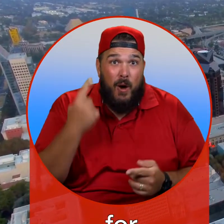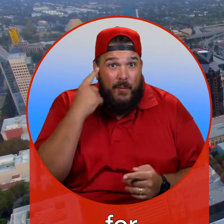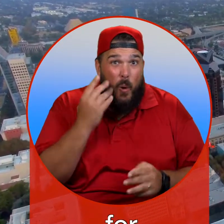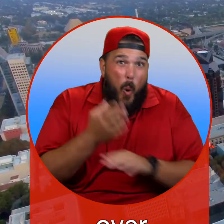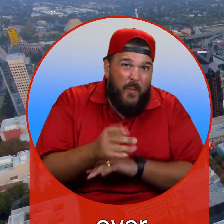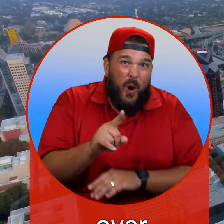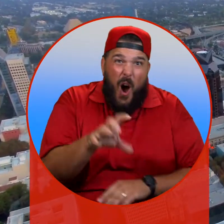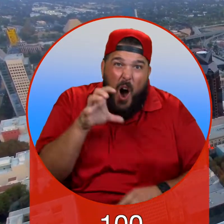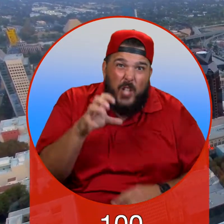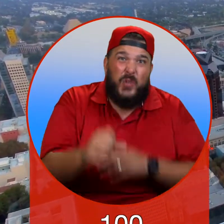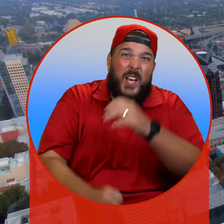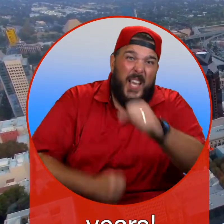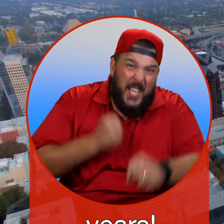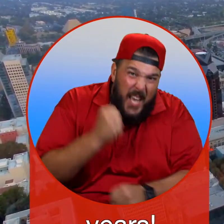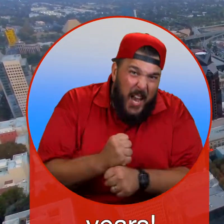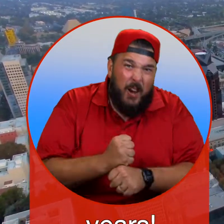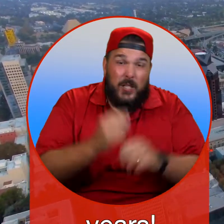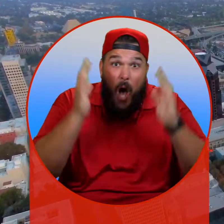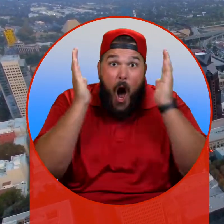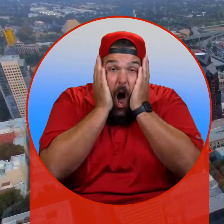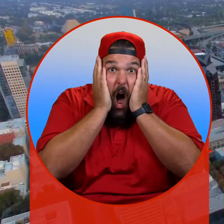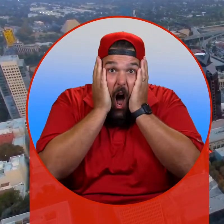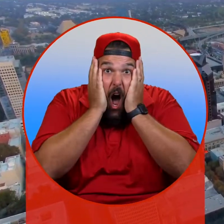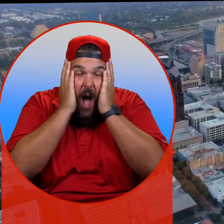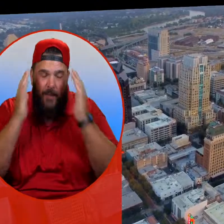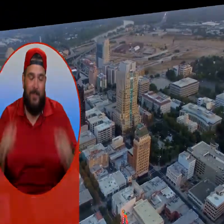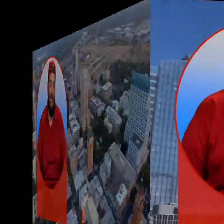here for over 100 years.